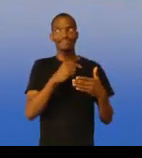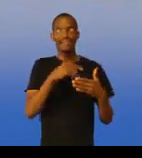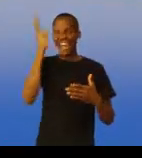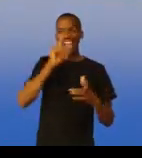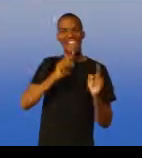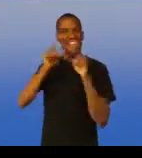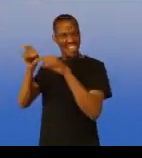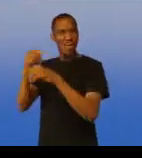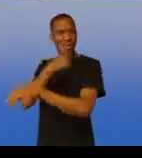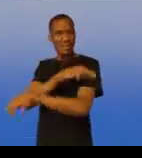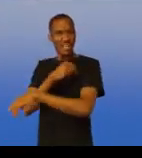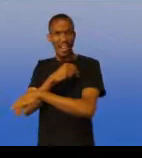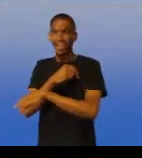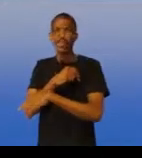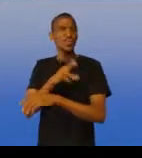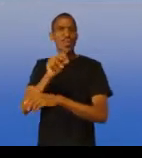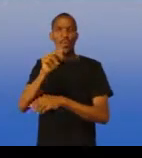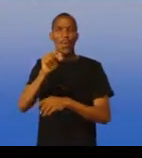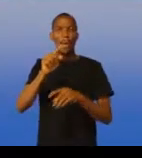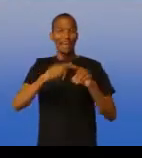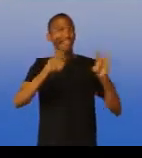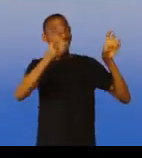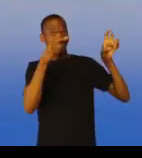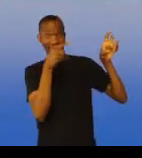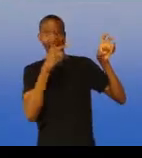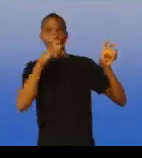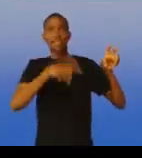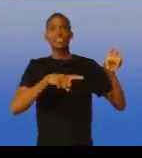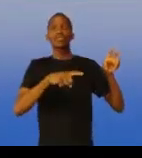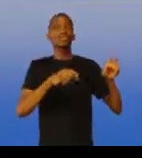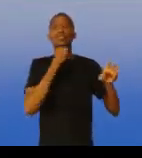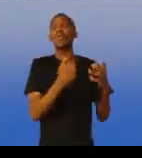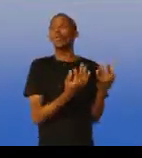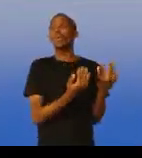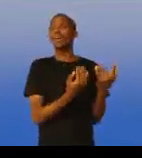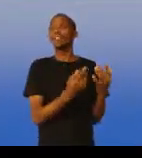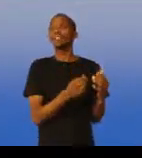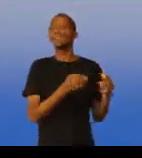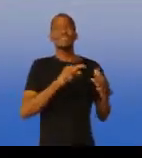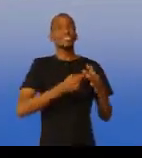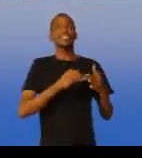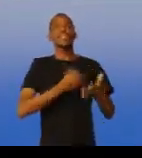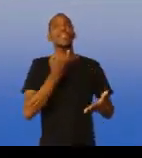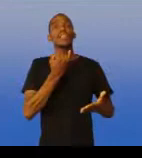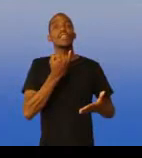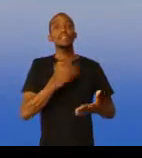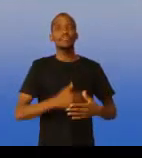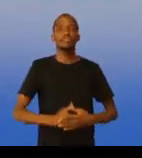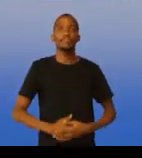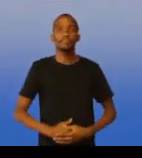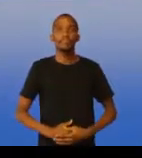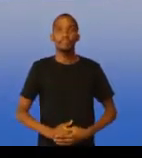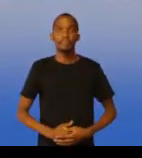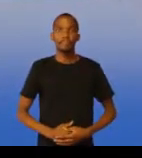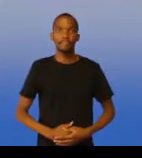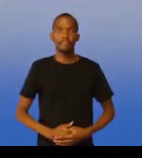But with Treat All, you don't have to wait for a certain period. Who could have known that me and you would